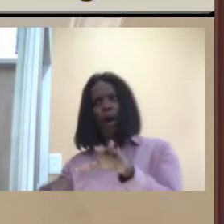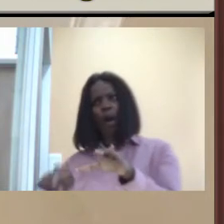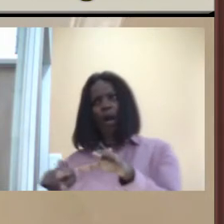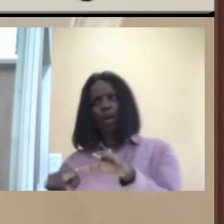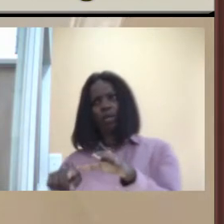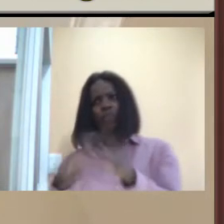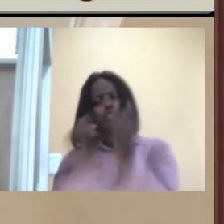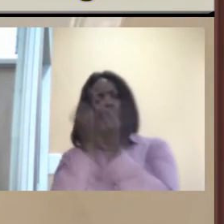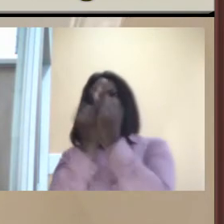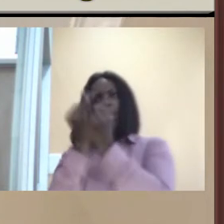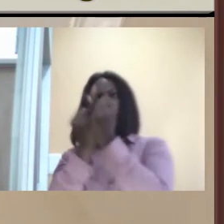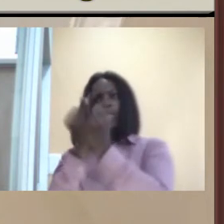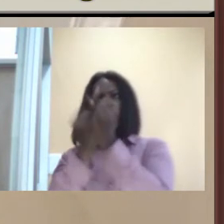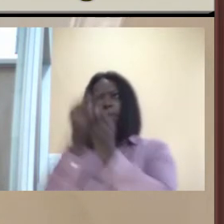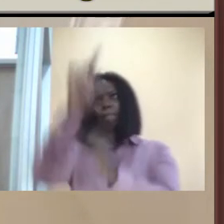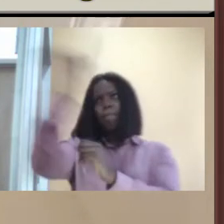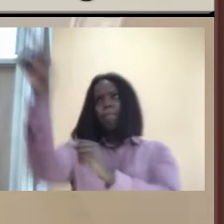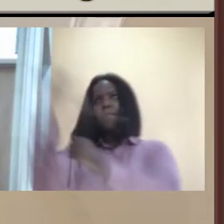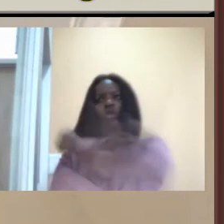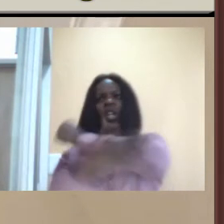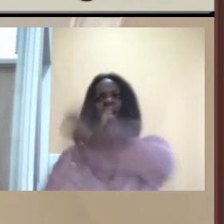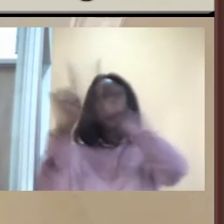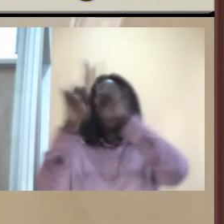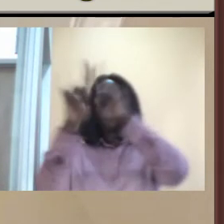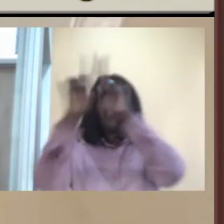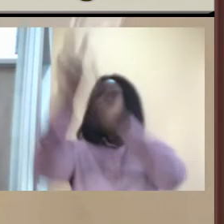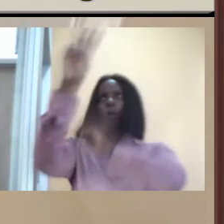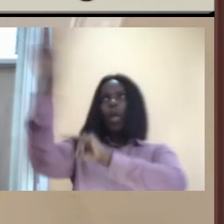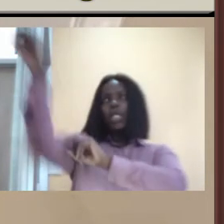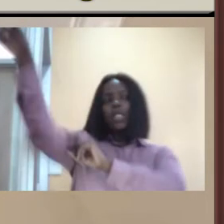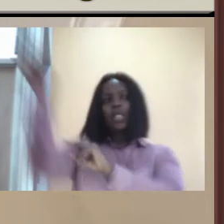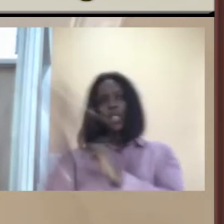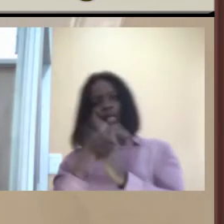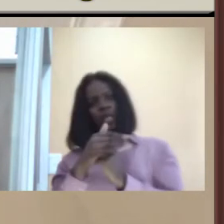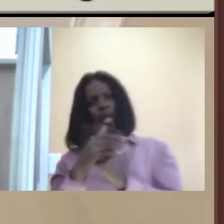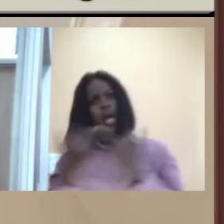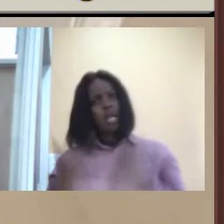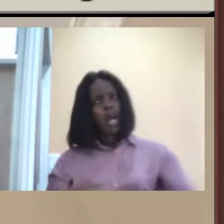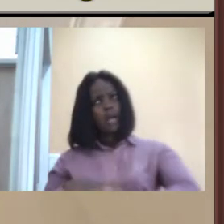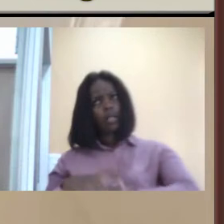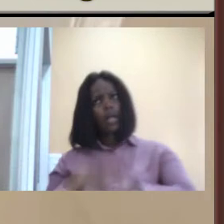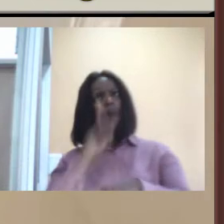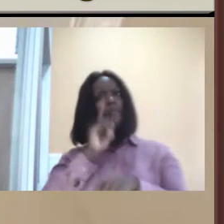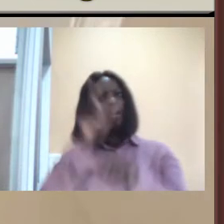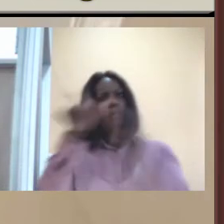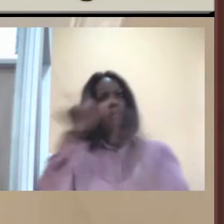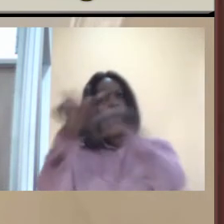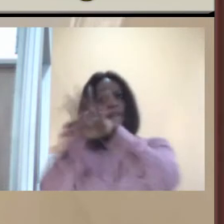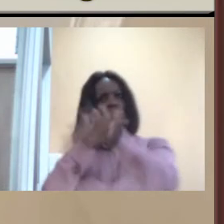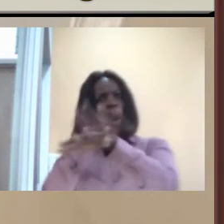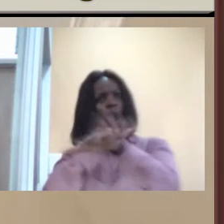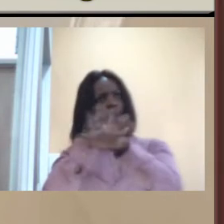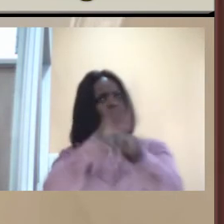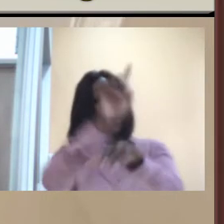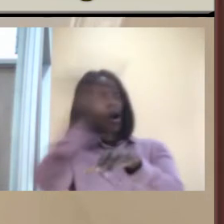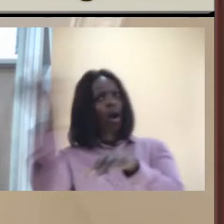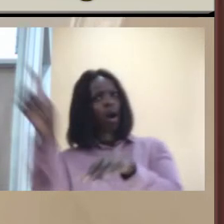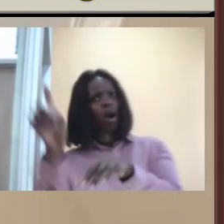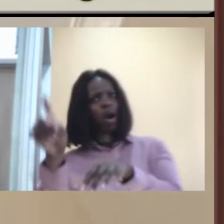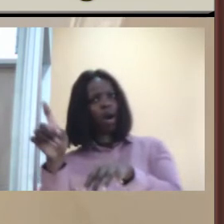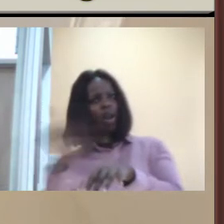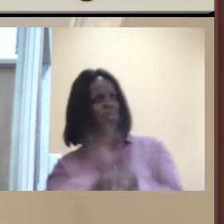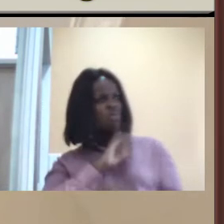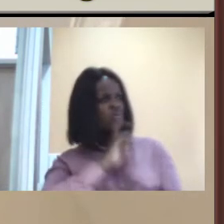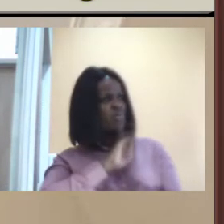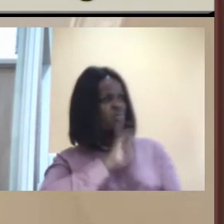with the other countries like the West. These days, you find that the farmers, the commercial farmers, you will use drone to